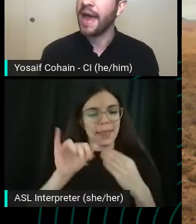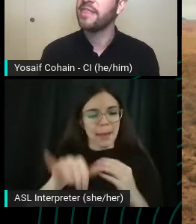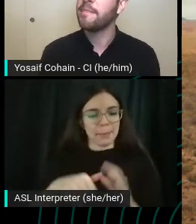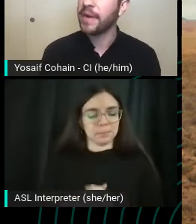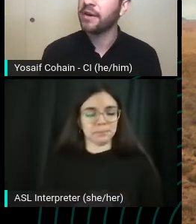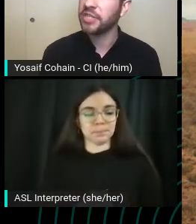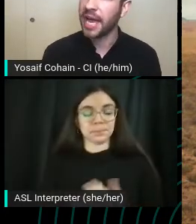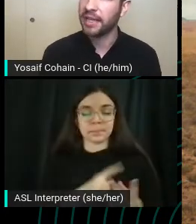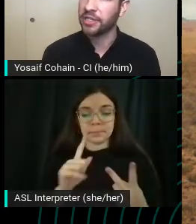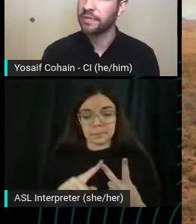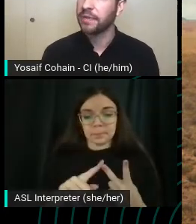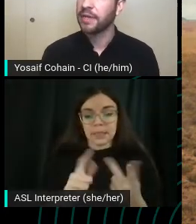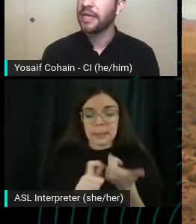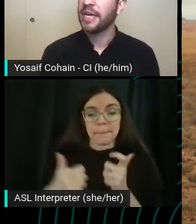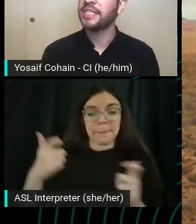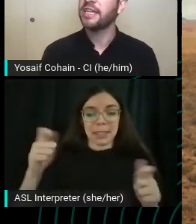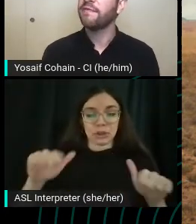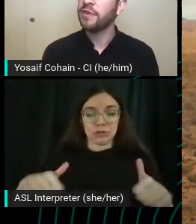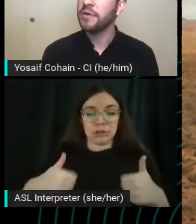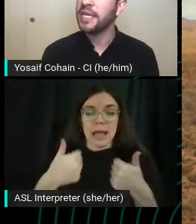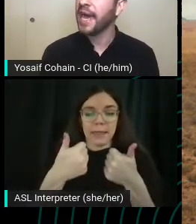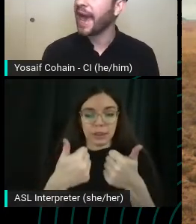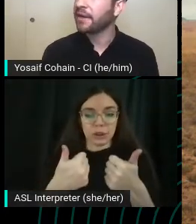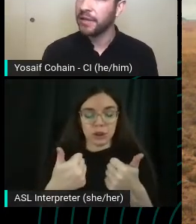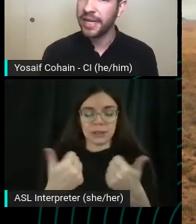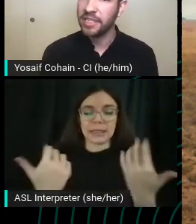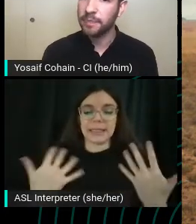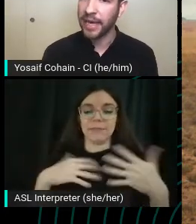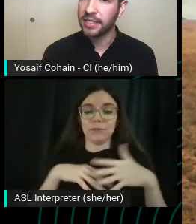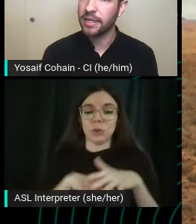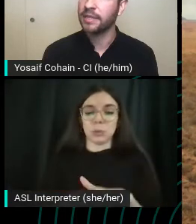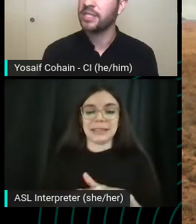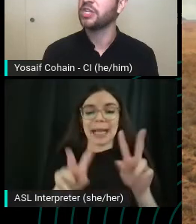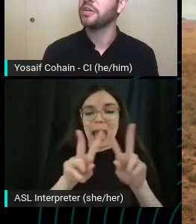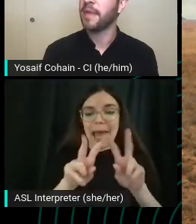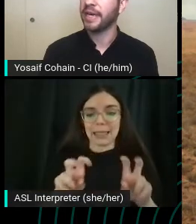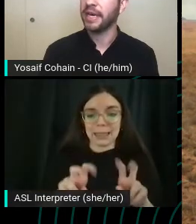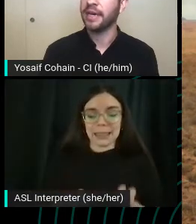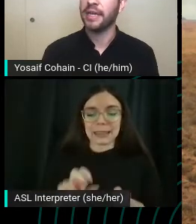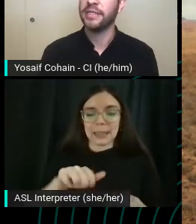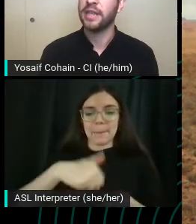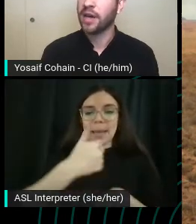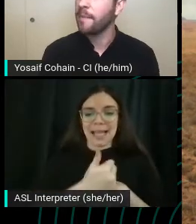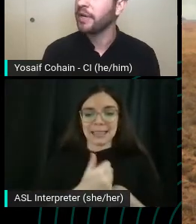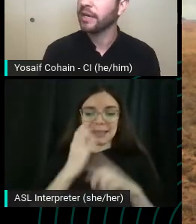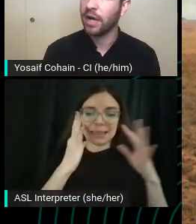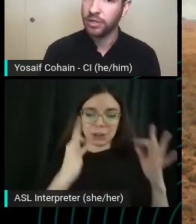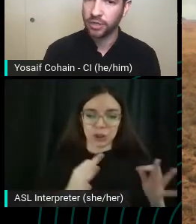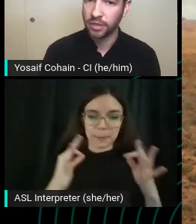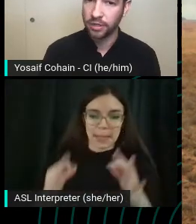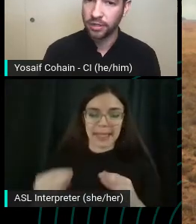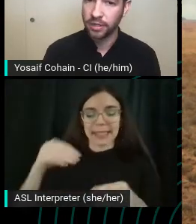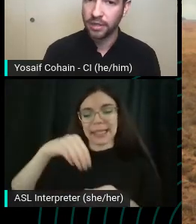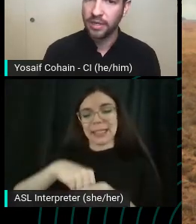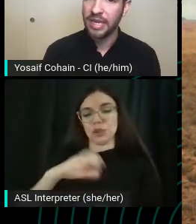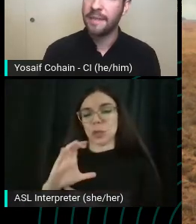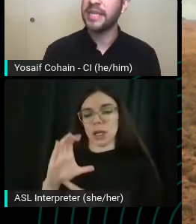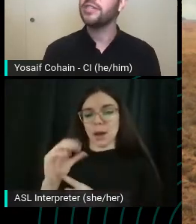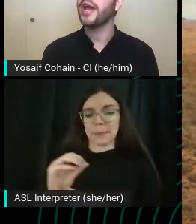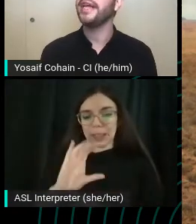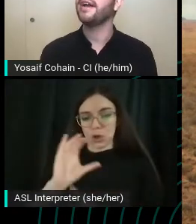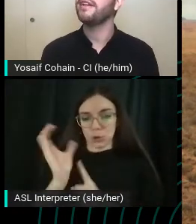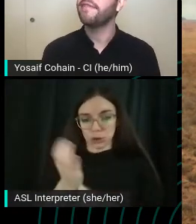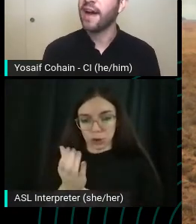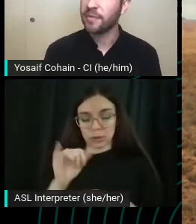Second, and the bigger challenge, is infusing analytics-based decision-making into the company culture. It